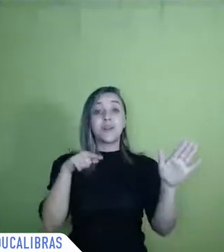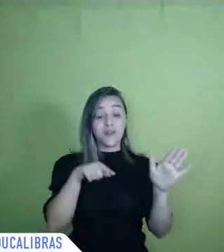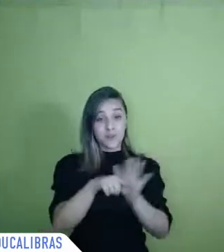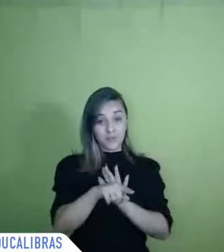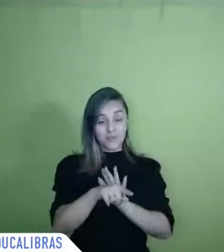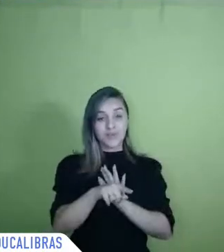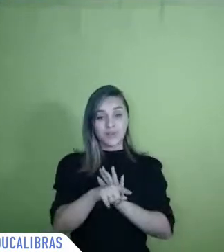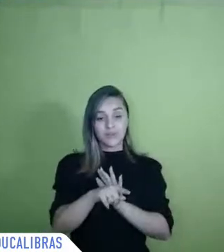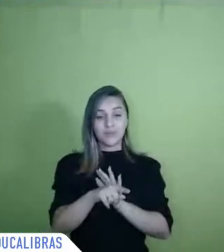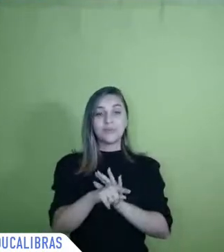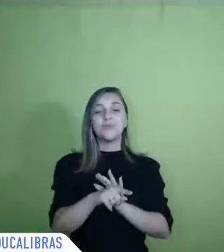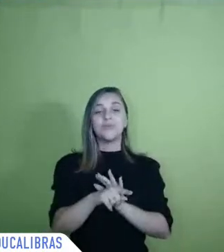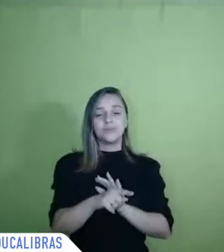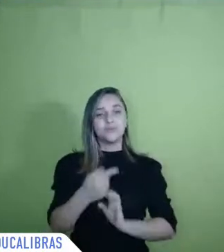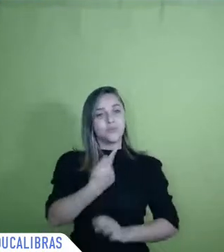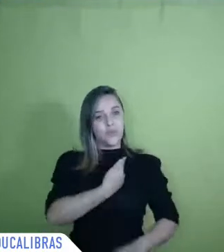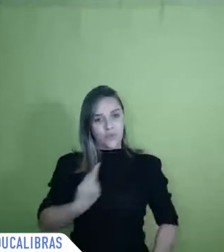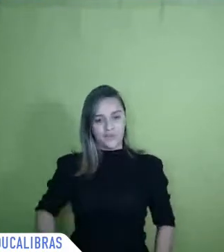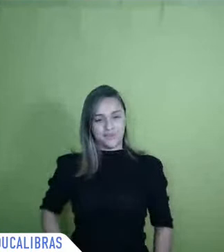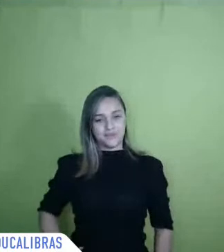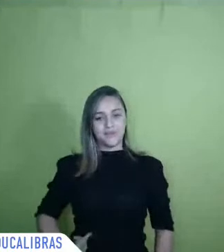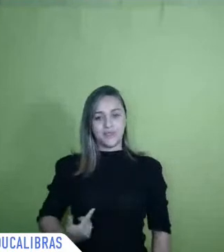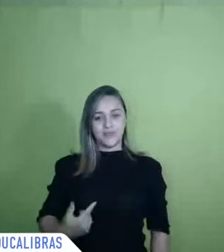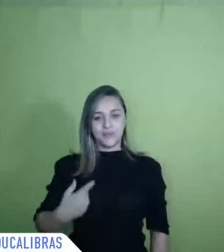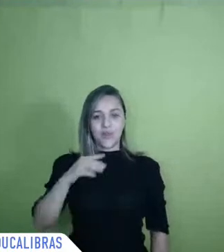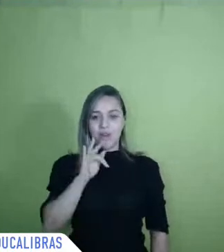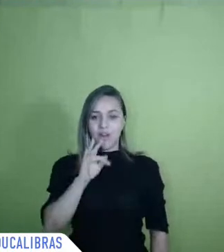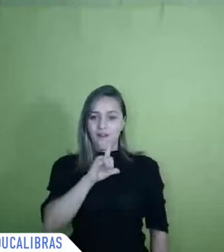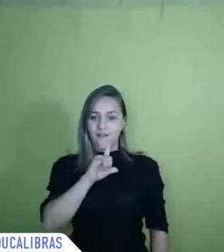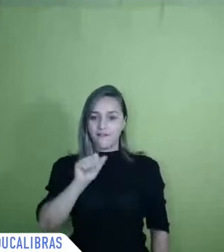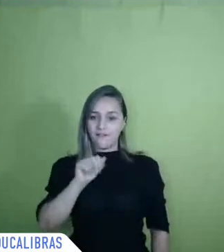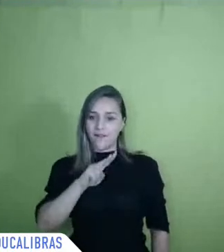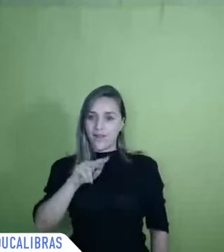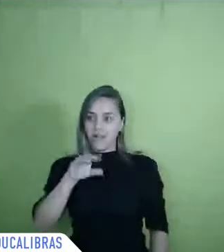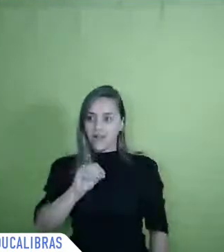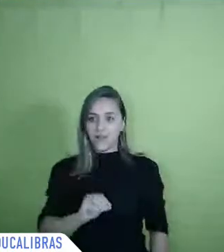I'll make a question to the government